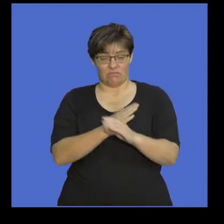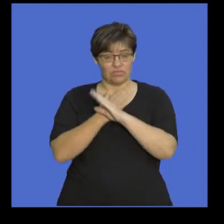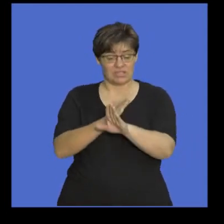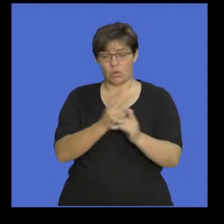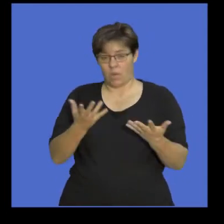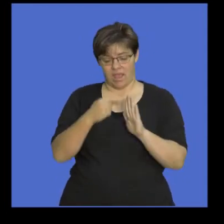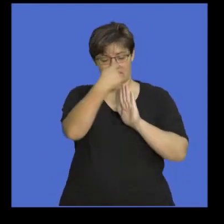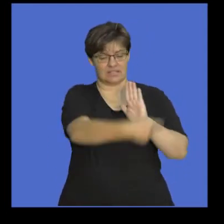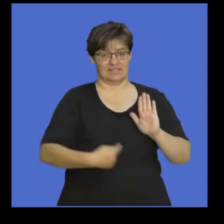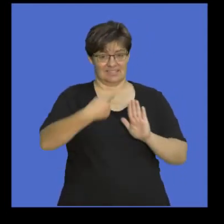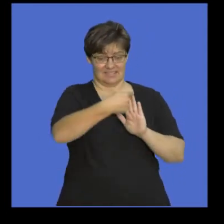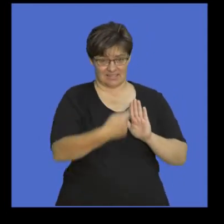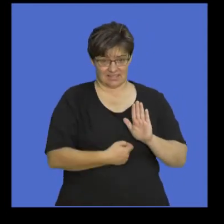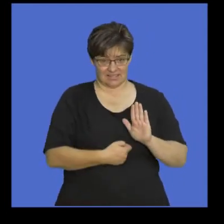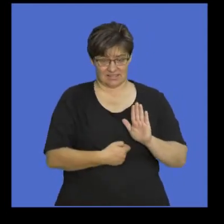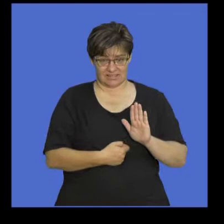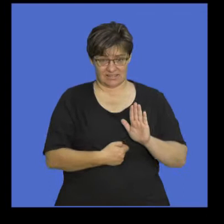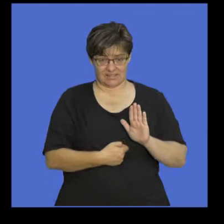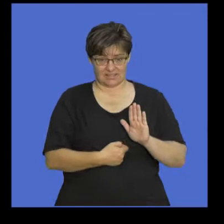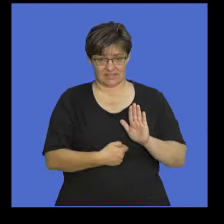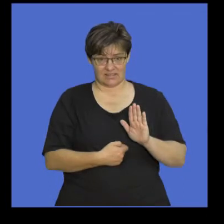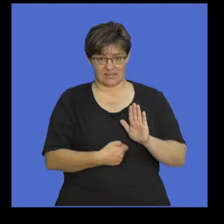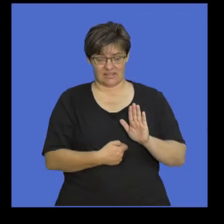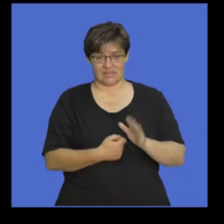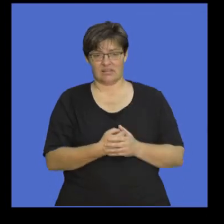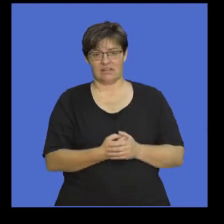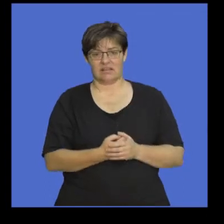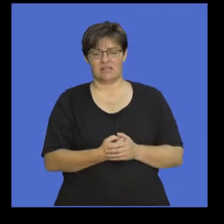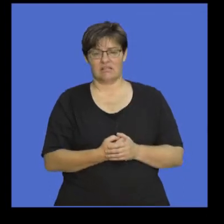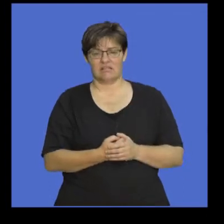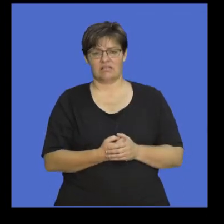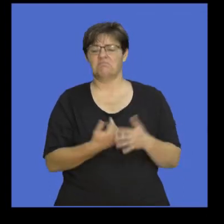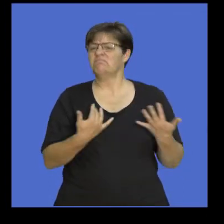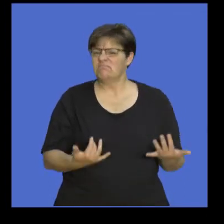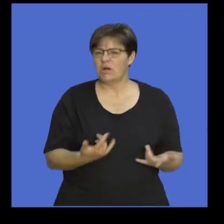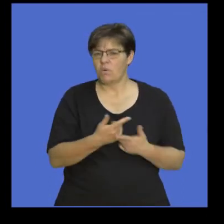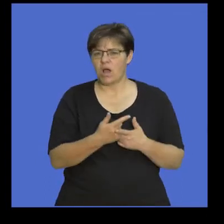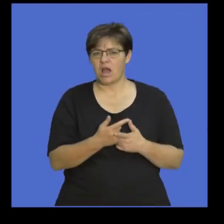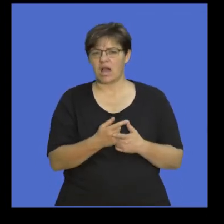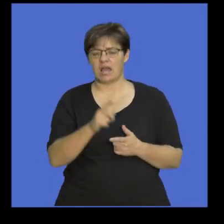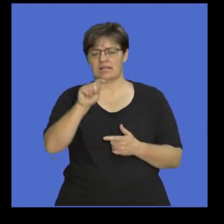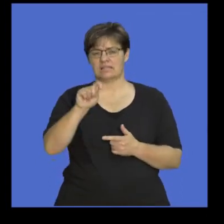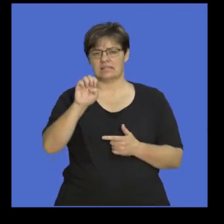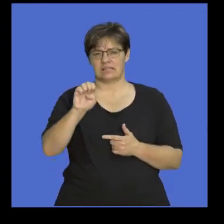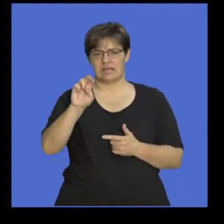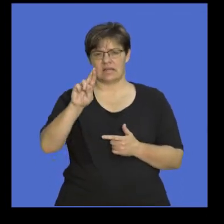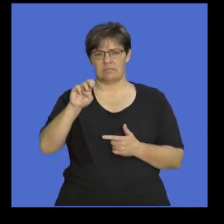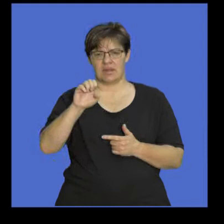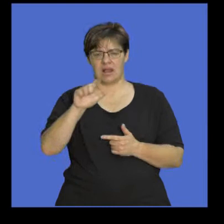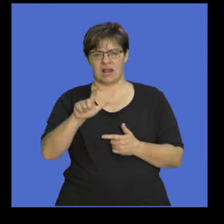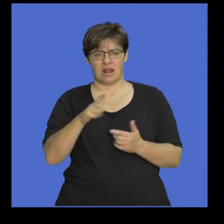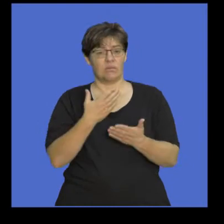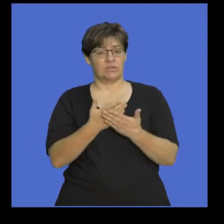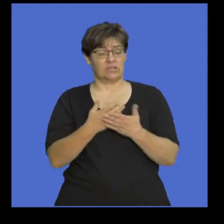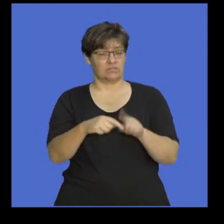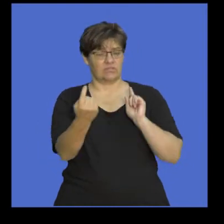in the circuit, okay? Then we need to have an indication of the terminal potential difference. This is